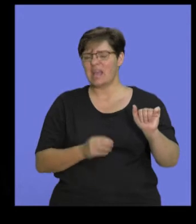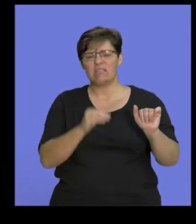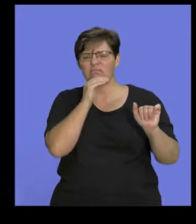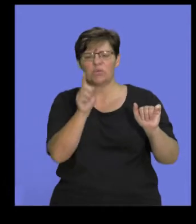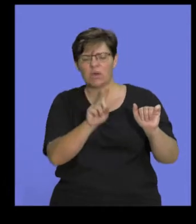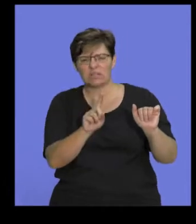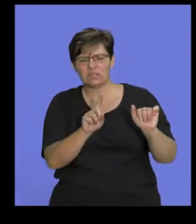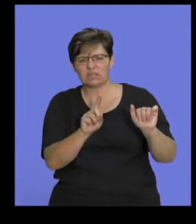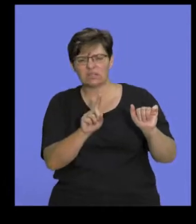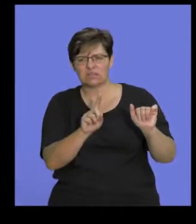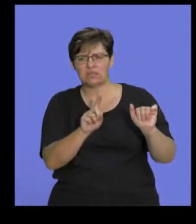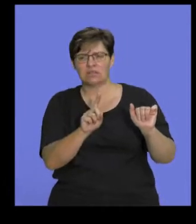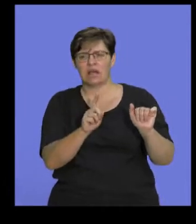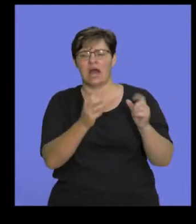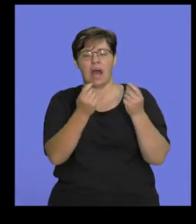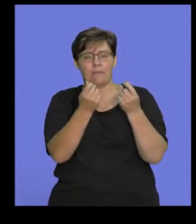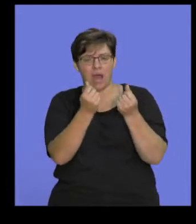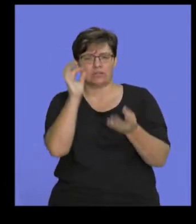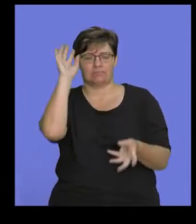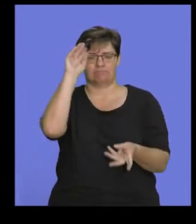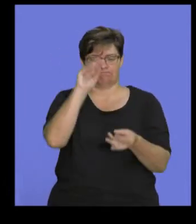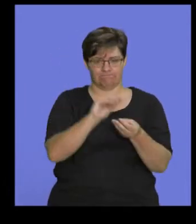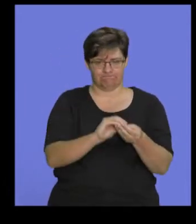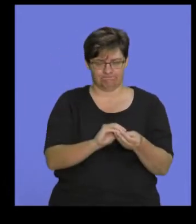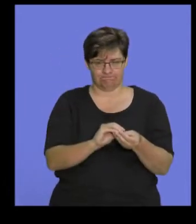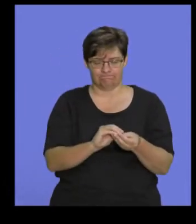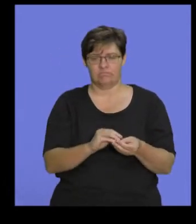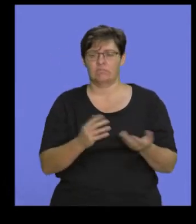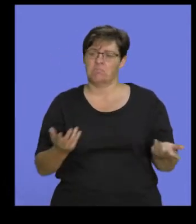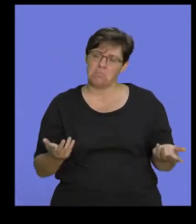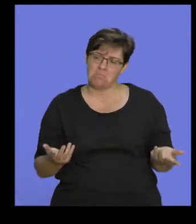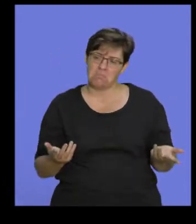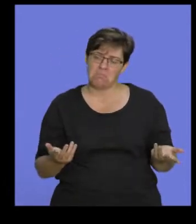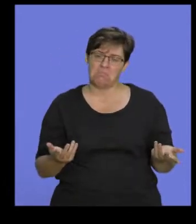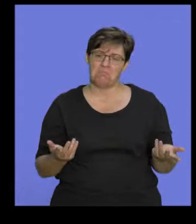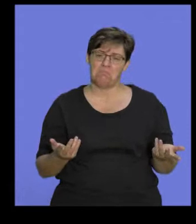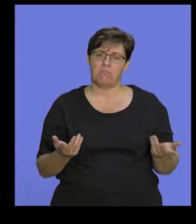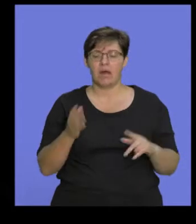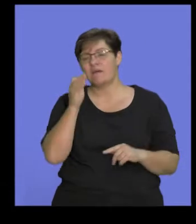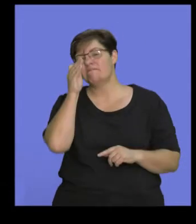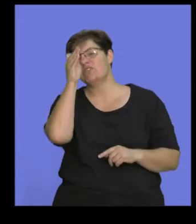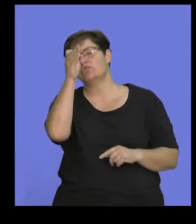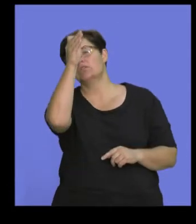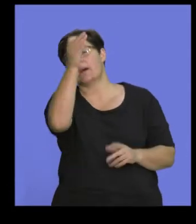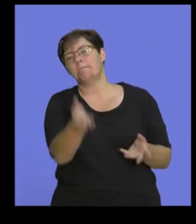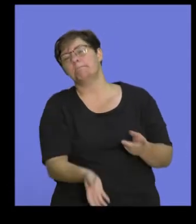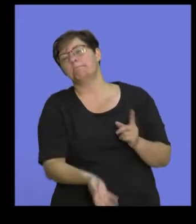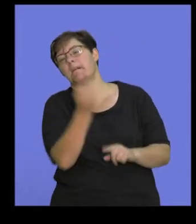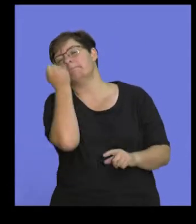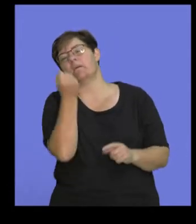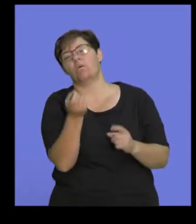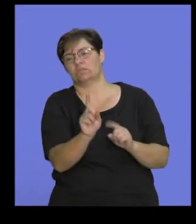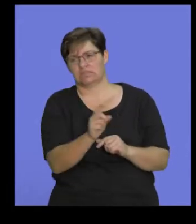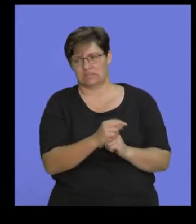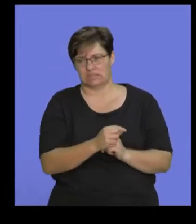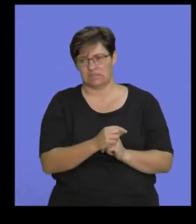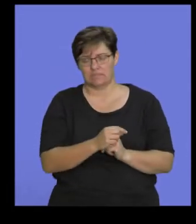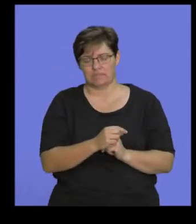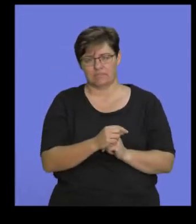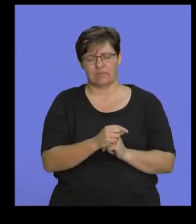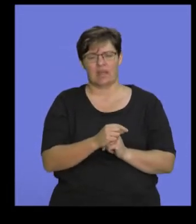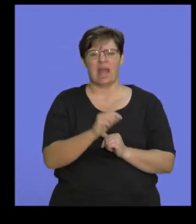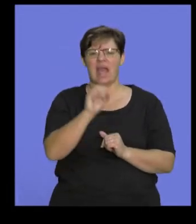then be the accumulated amount, or we can even call this the future value, right? FV, future